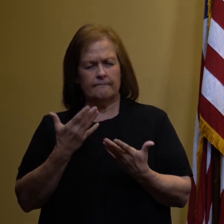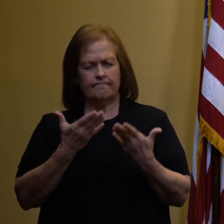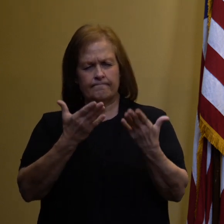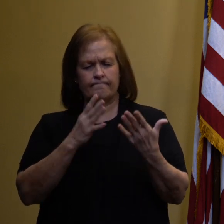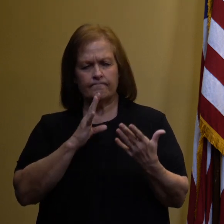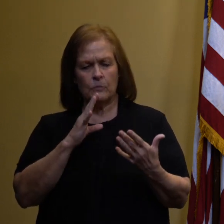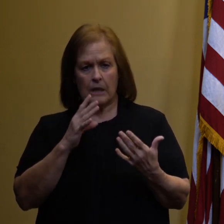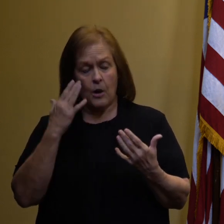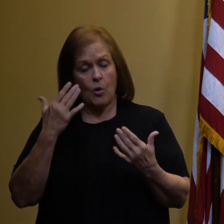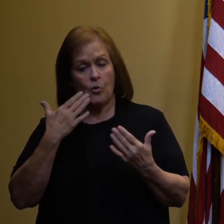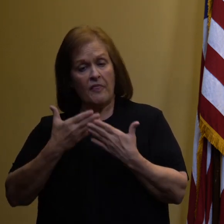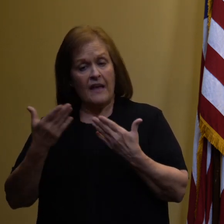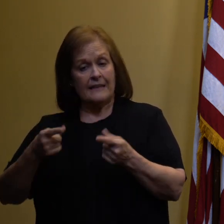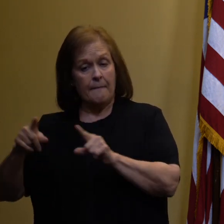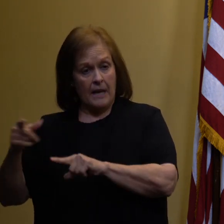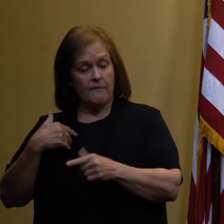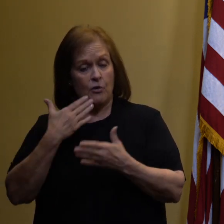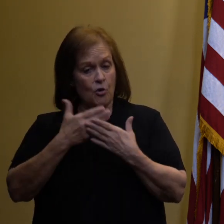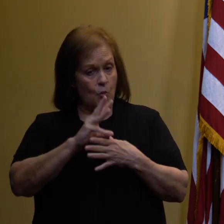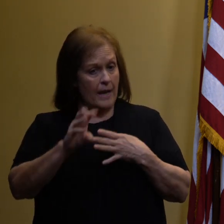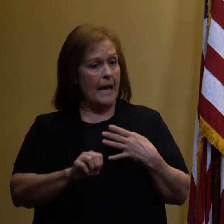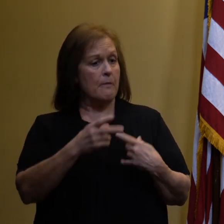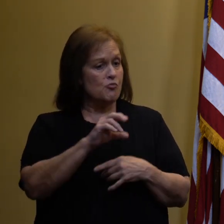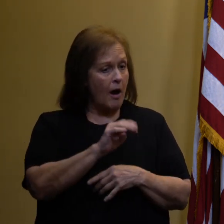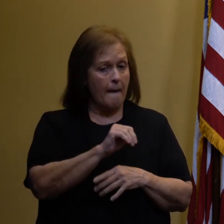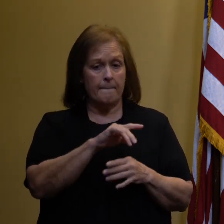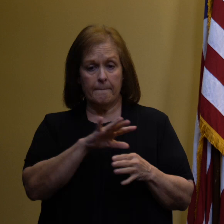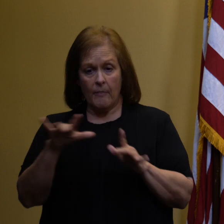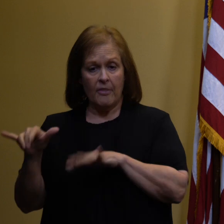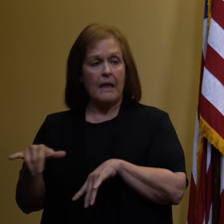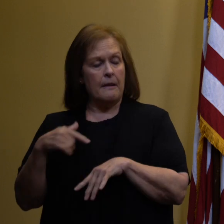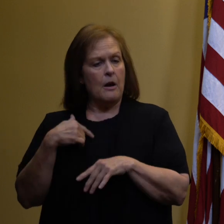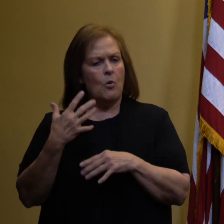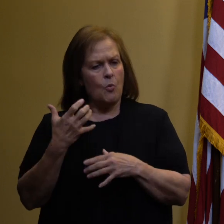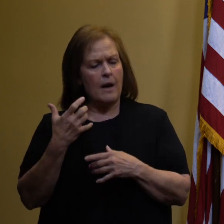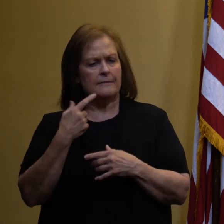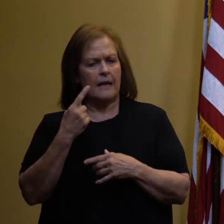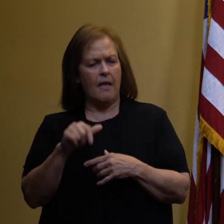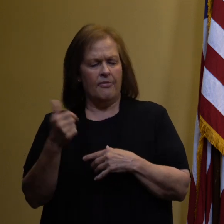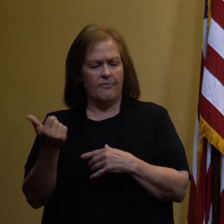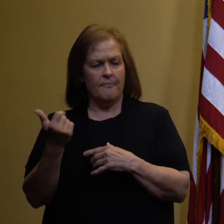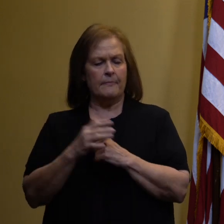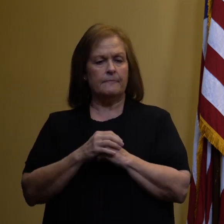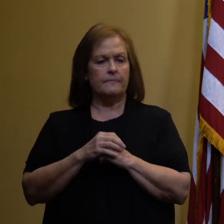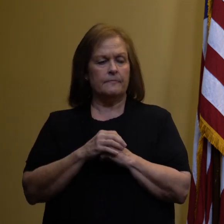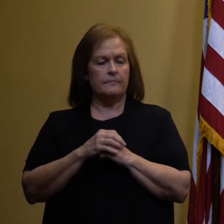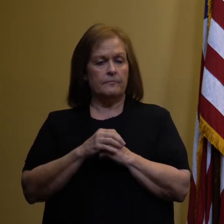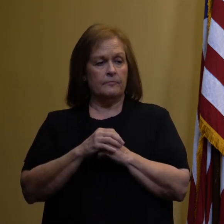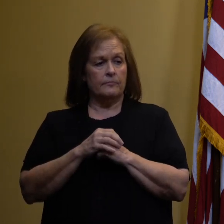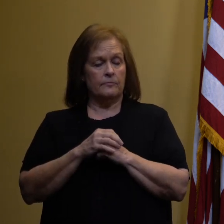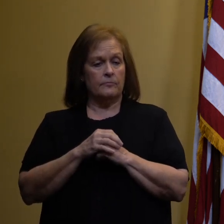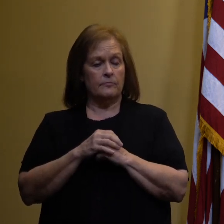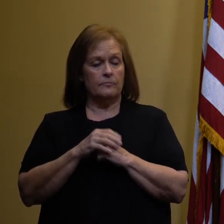only great things are happening, we had a great weekend for prom, but I just want to put a signal on a couple of things.